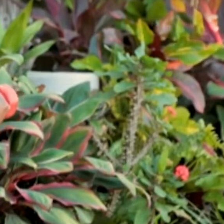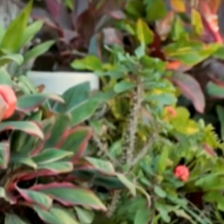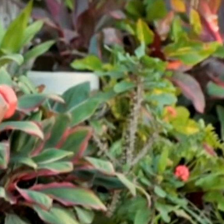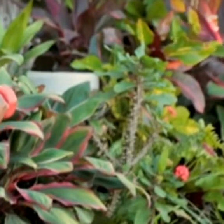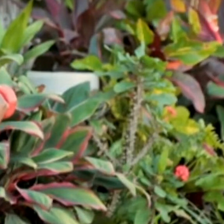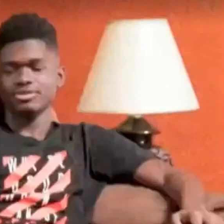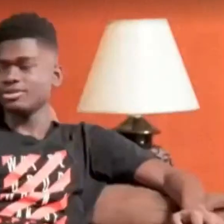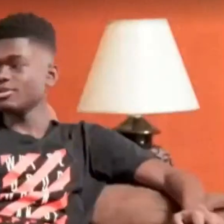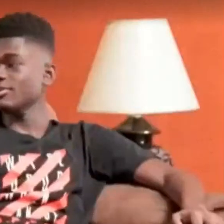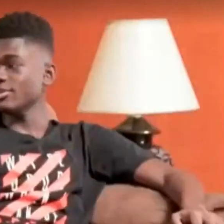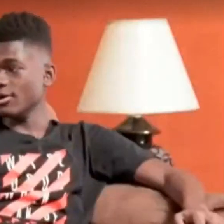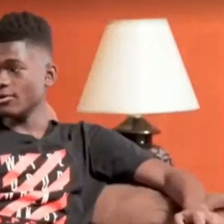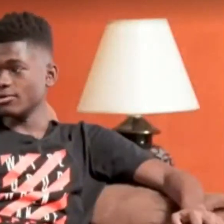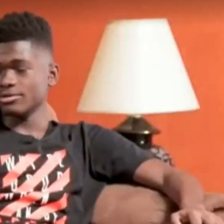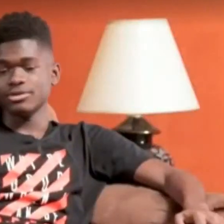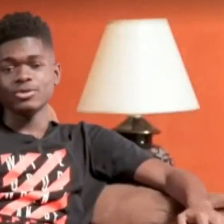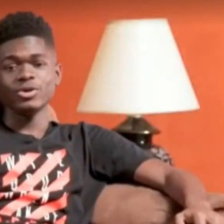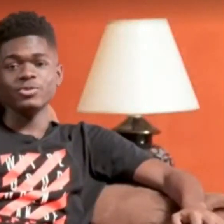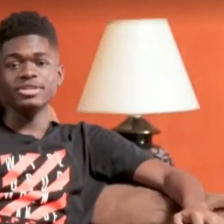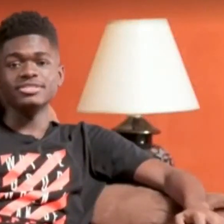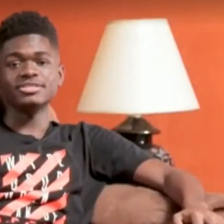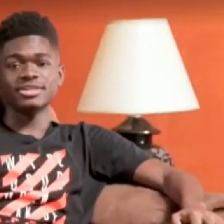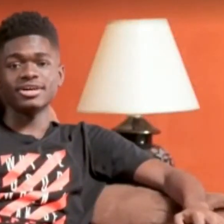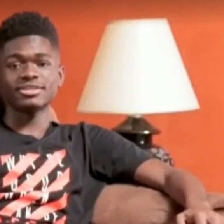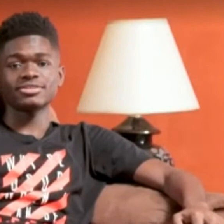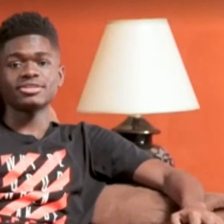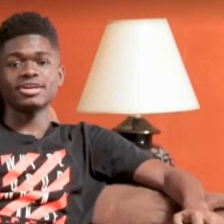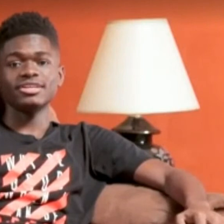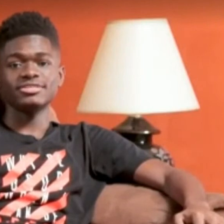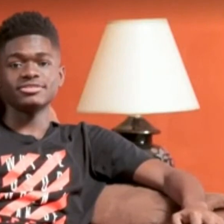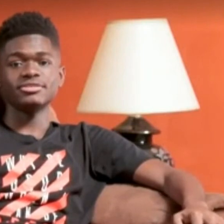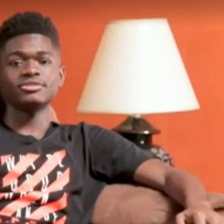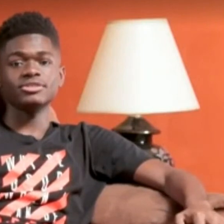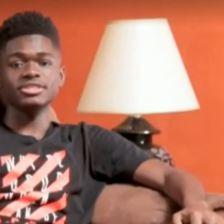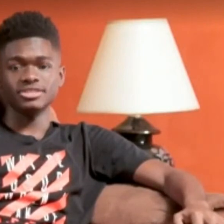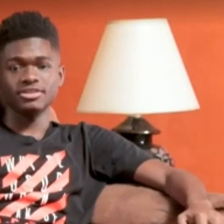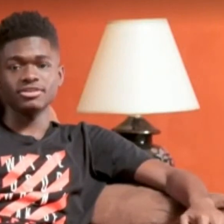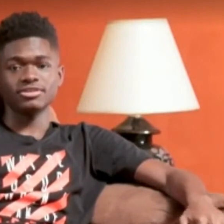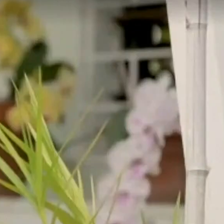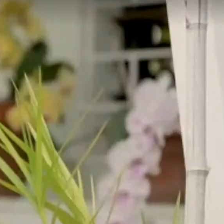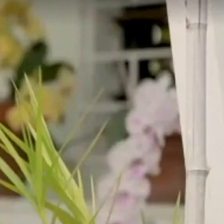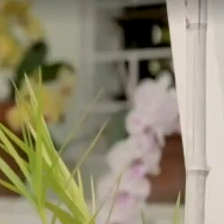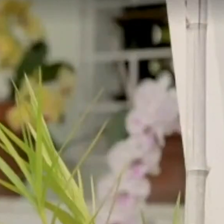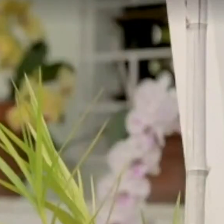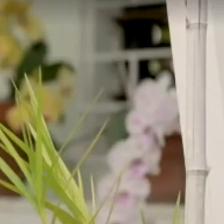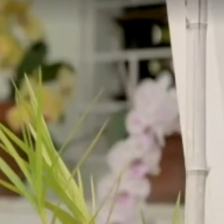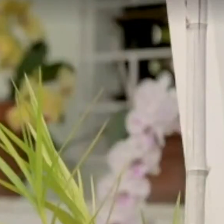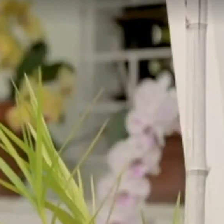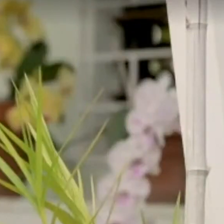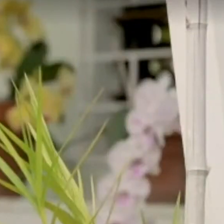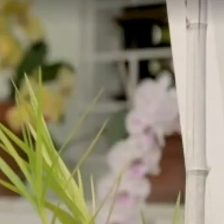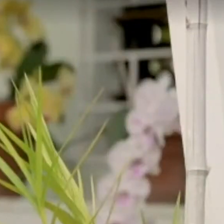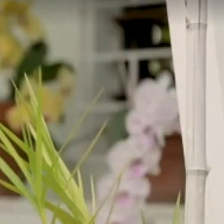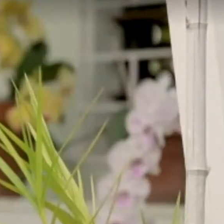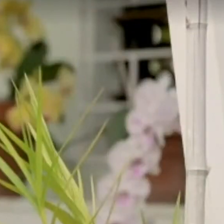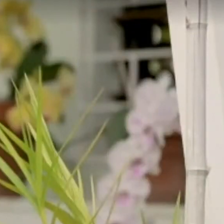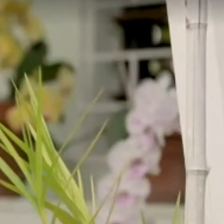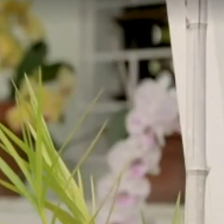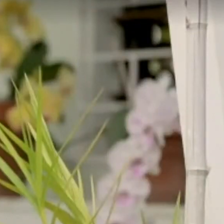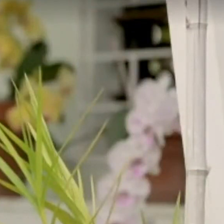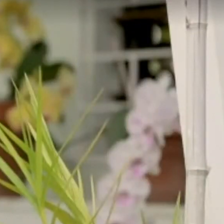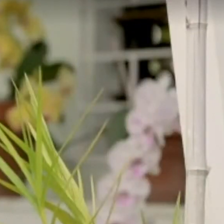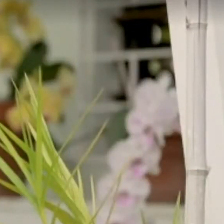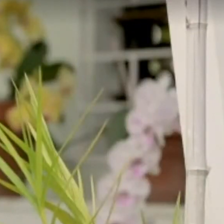your emotional health. Now, when we need to talk and listen to each other. Now, when supporting each